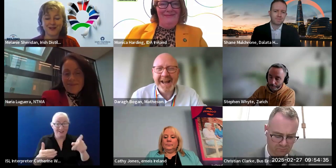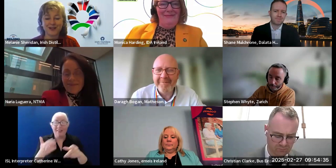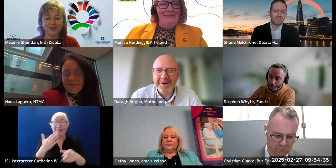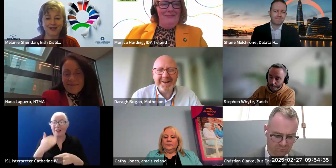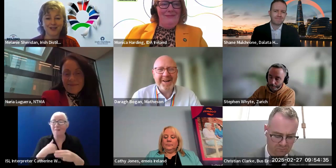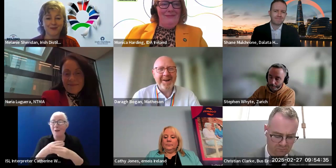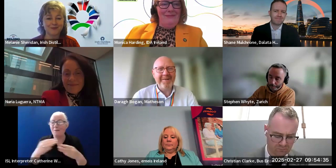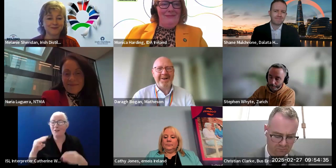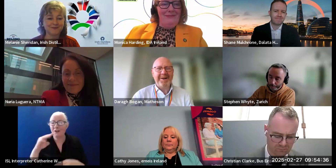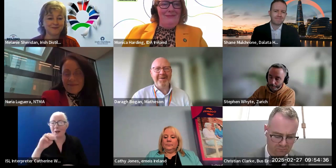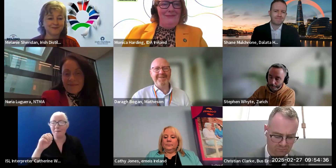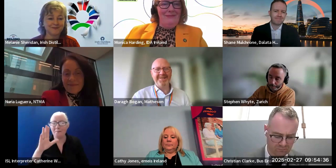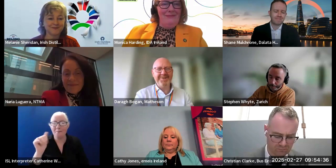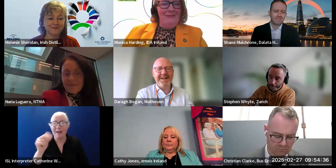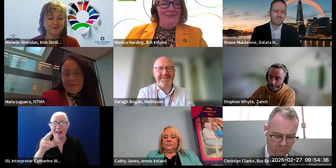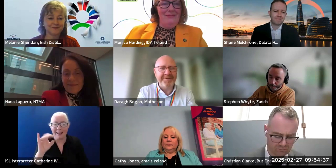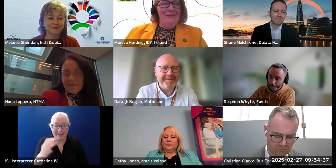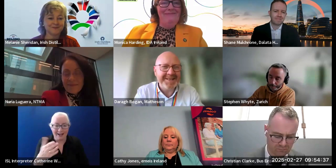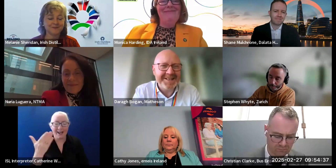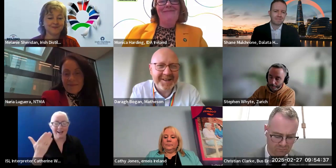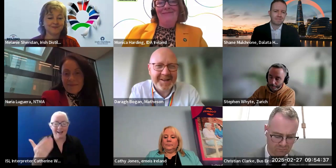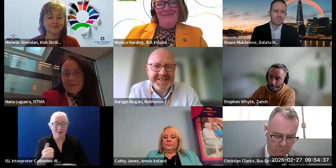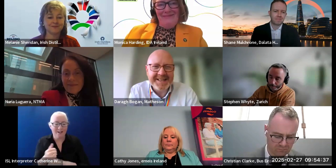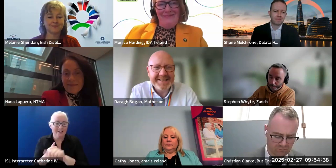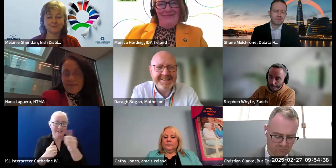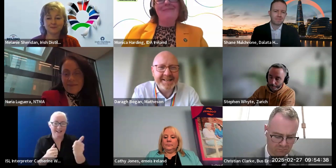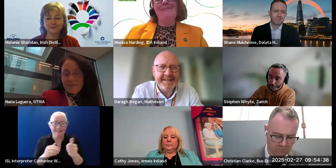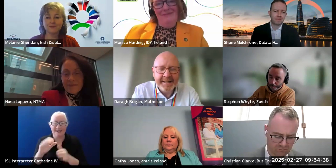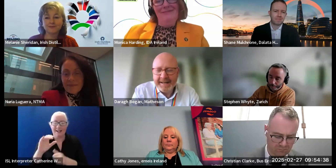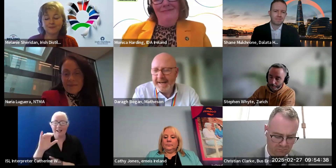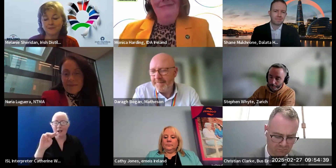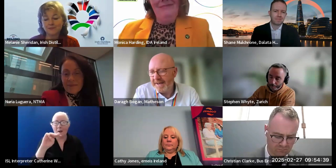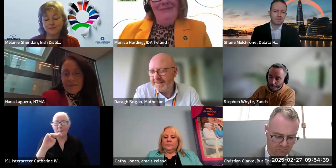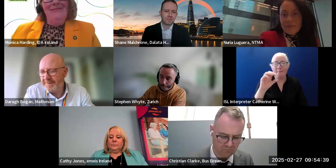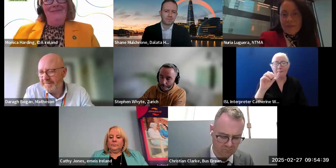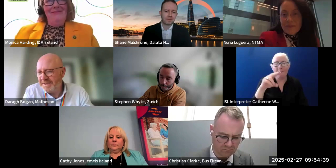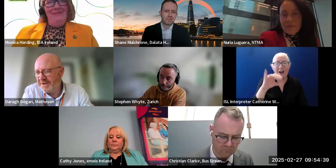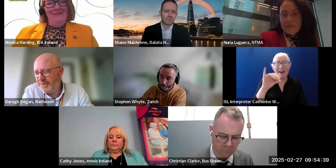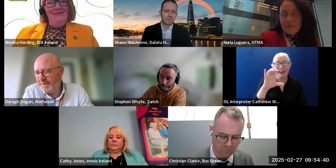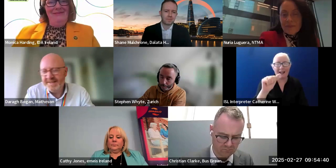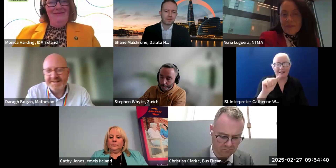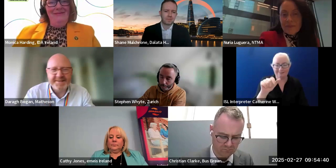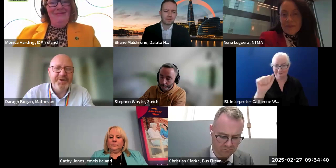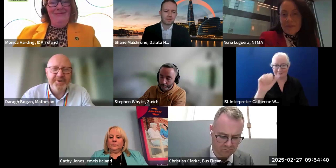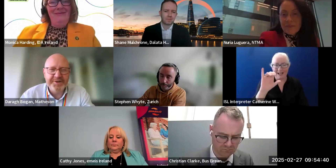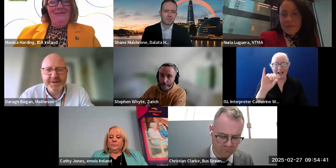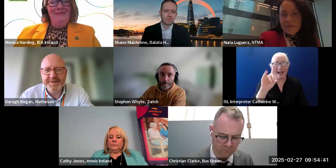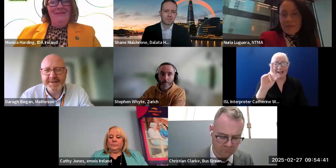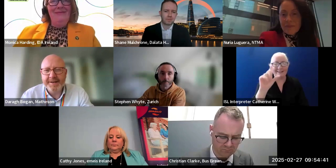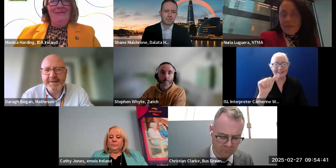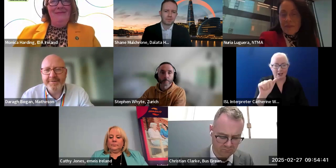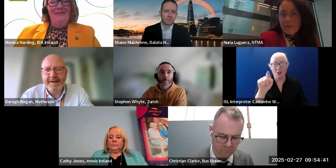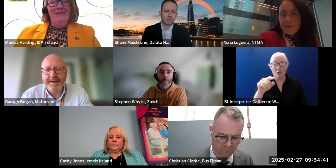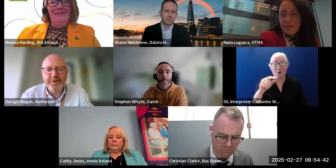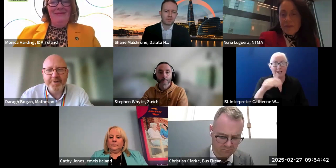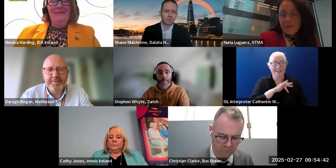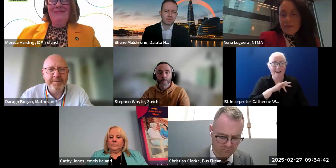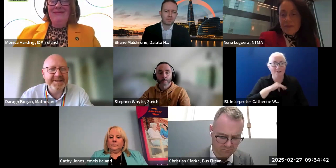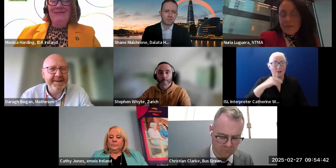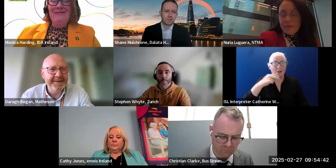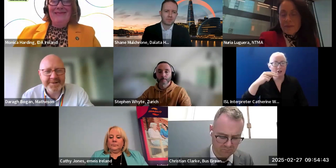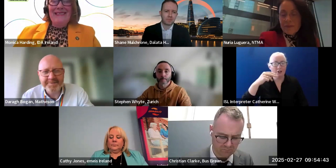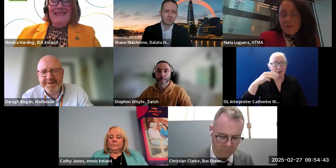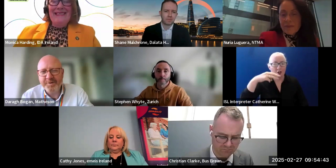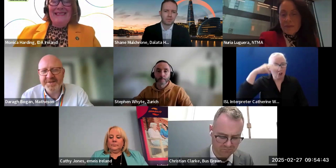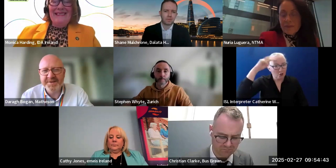Melanie. You're welcome. Monica, Thank you. I'm going to come to you next. You're representing IDA today. As somebody who is neurodiverse, and I have no